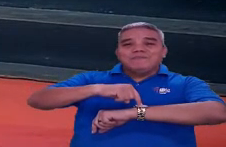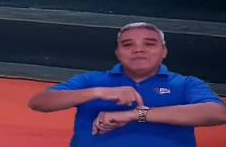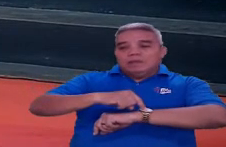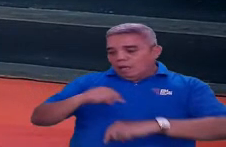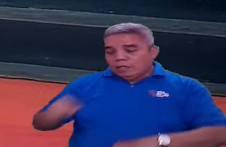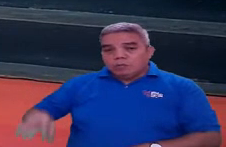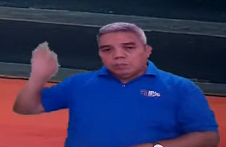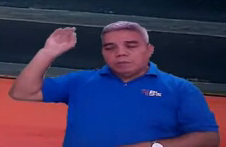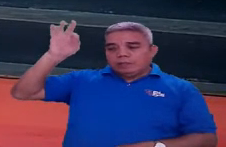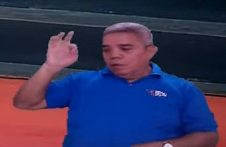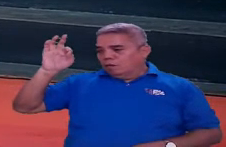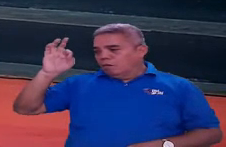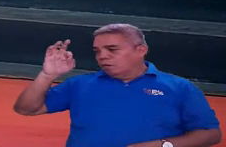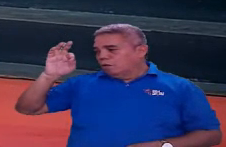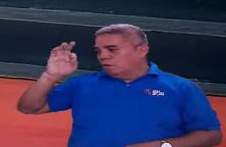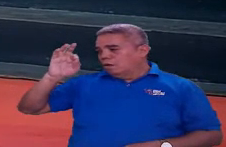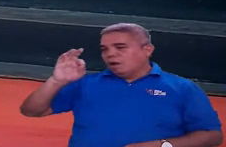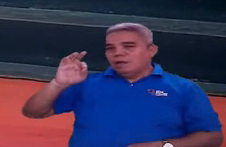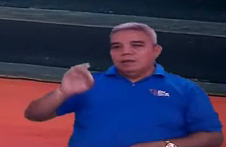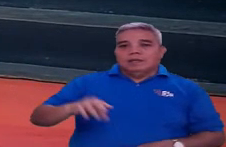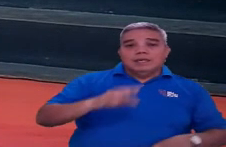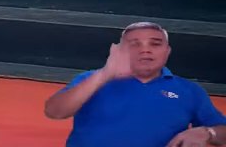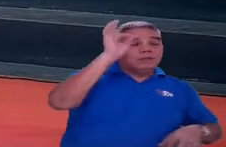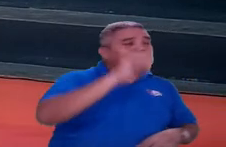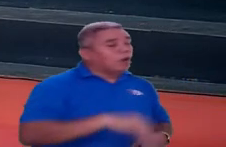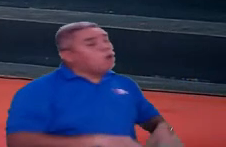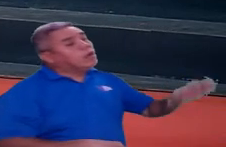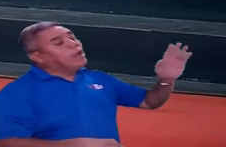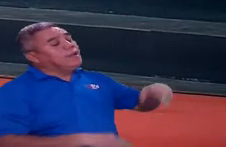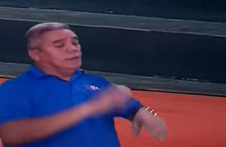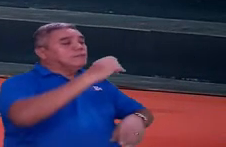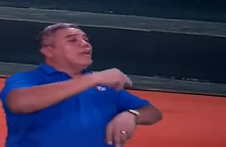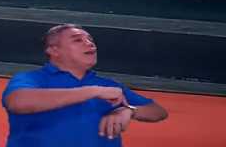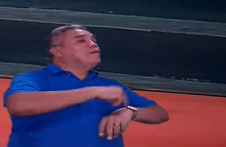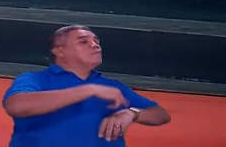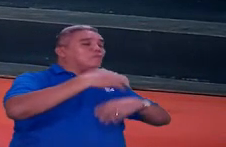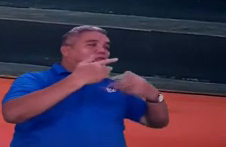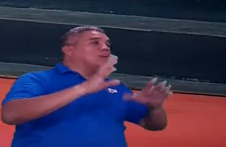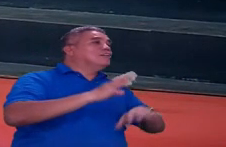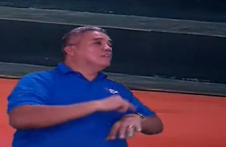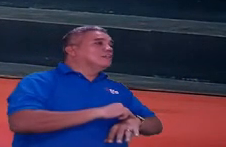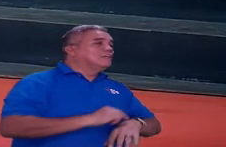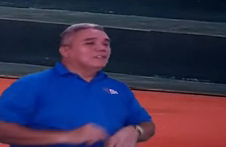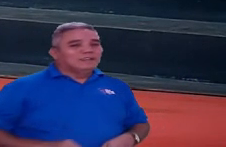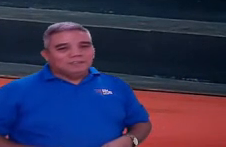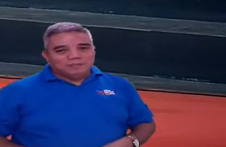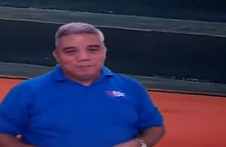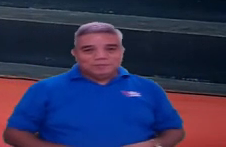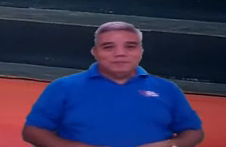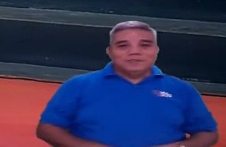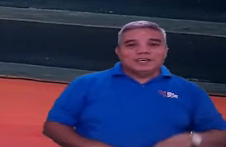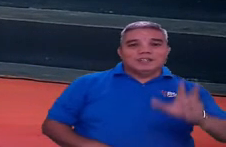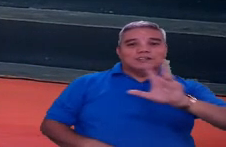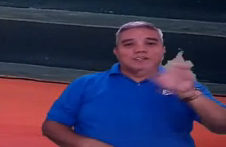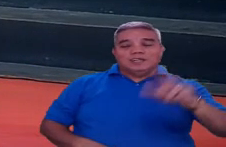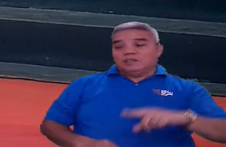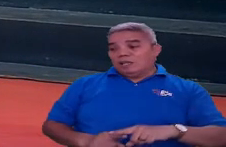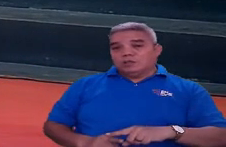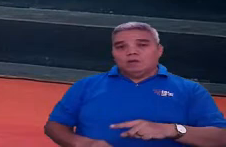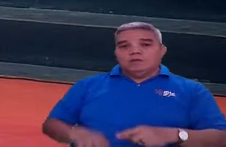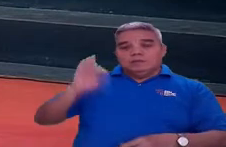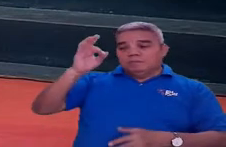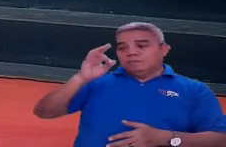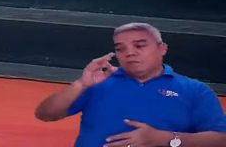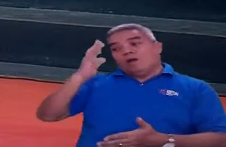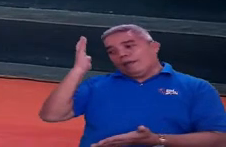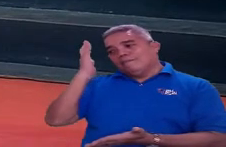I was there in the pulpit. Sabi ng pastor, time! Lumapas ako ng 3 minutes. I stopped. I